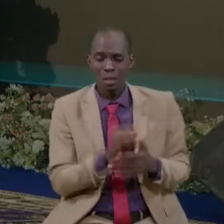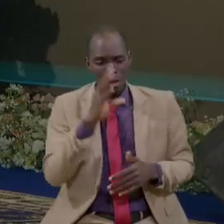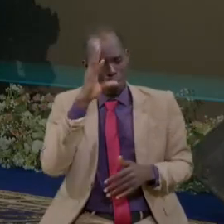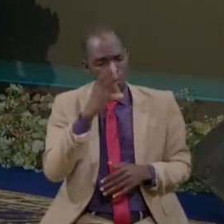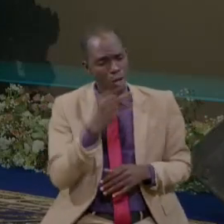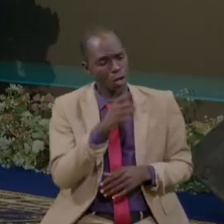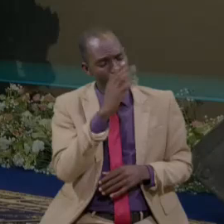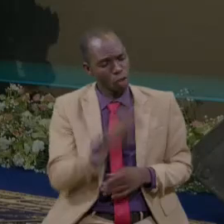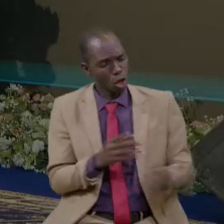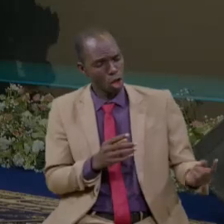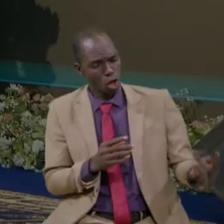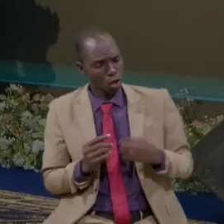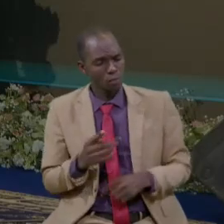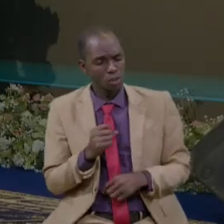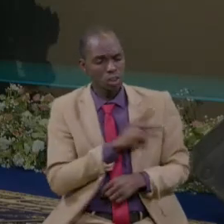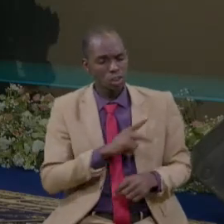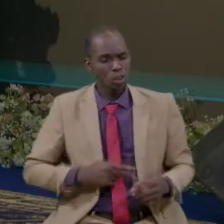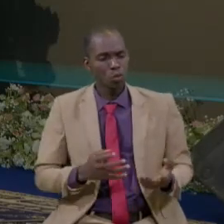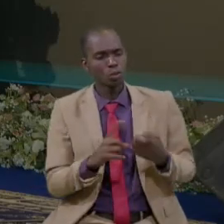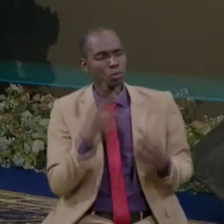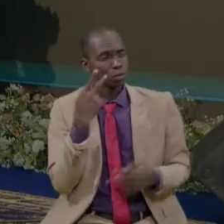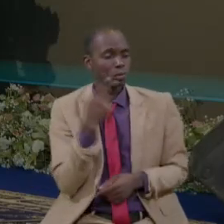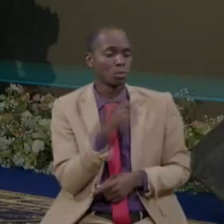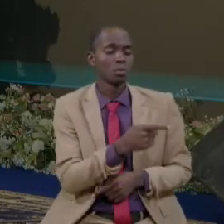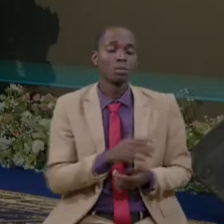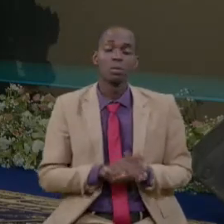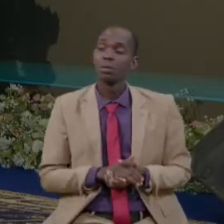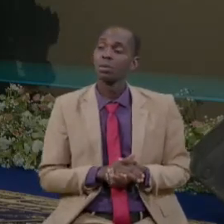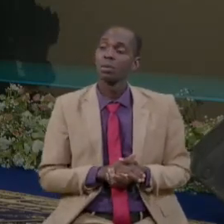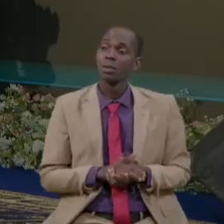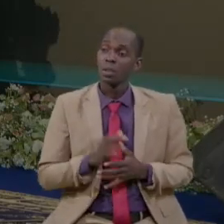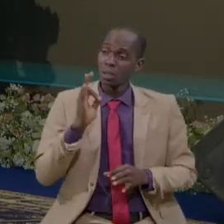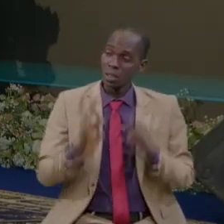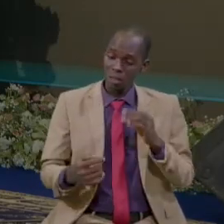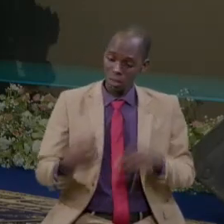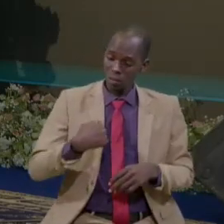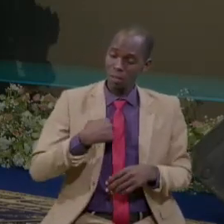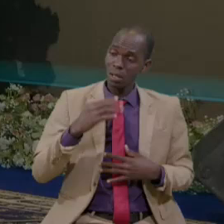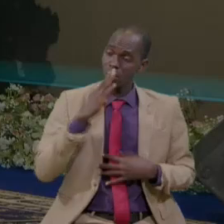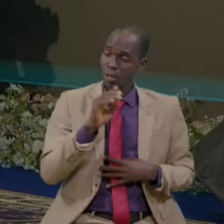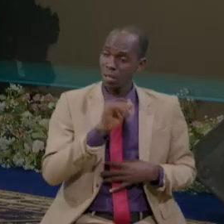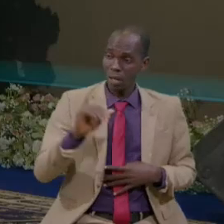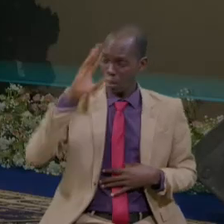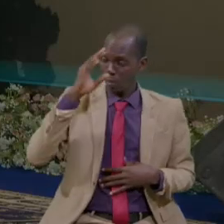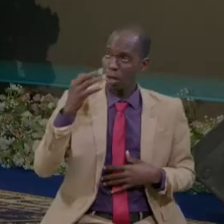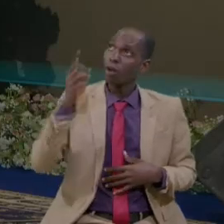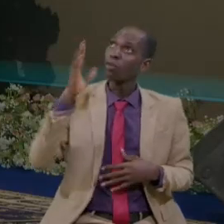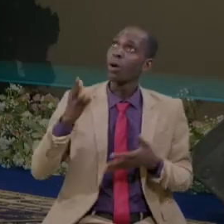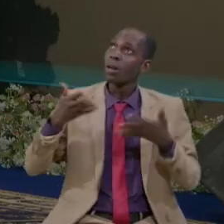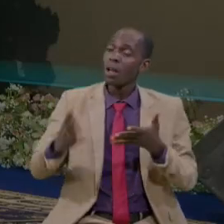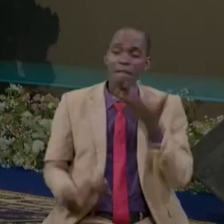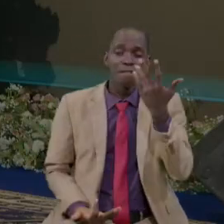wants to see you. If I be a man of God, let fire come down, consume